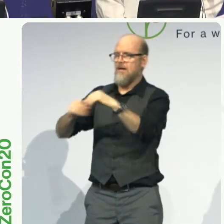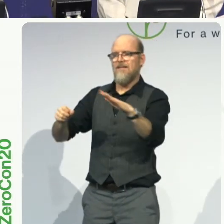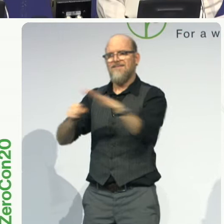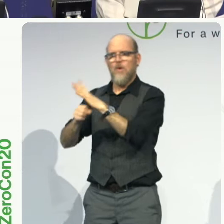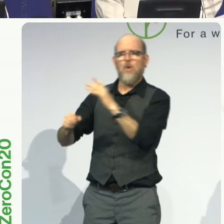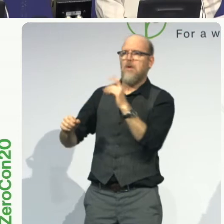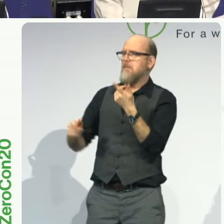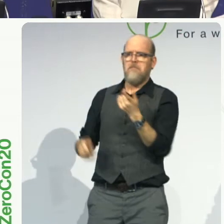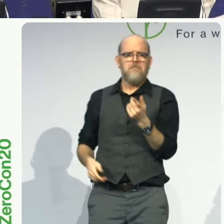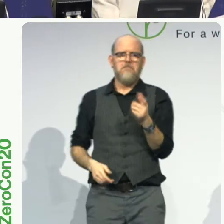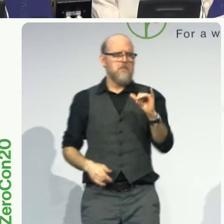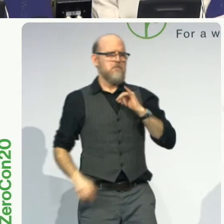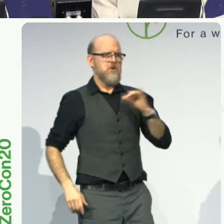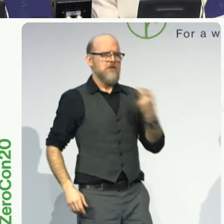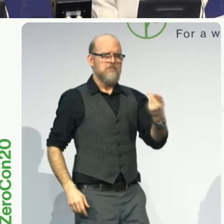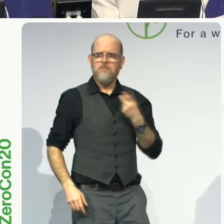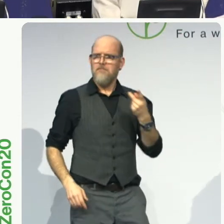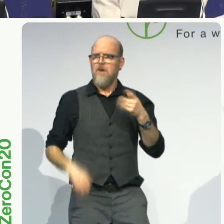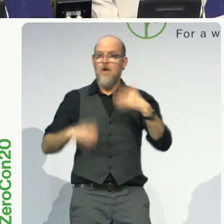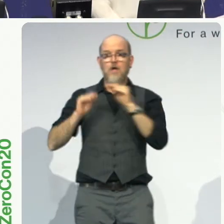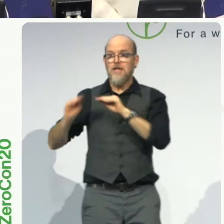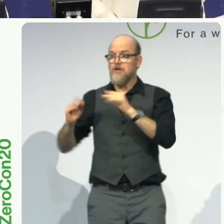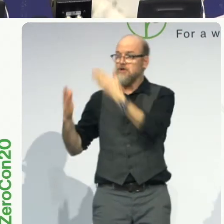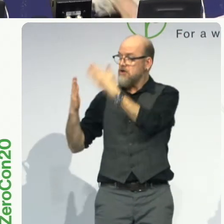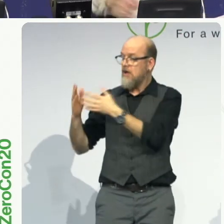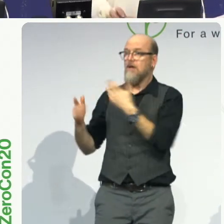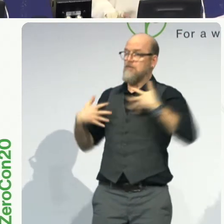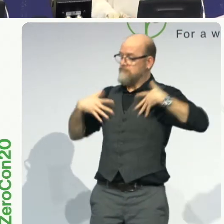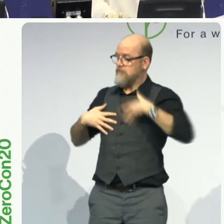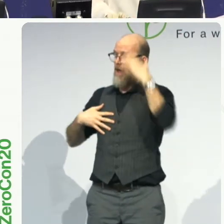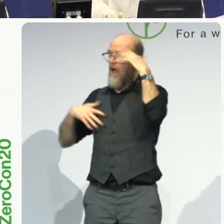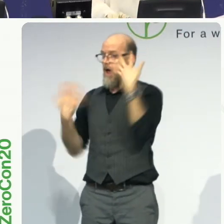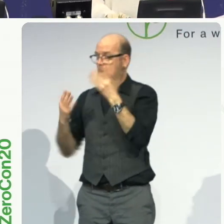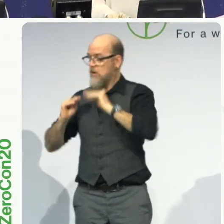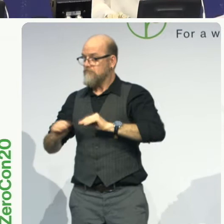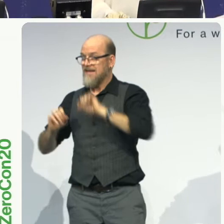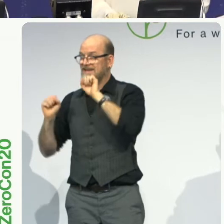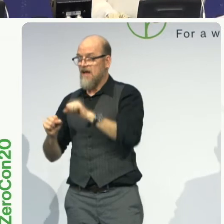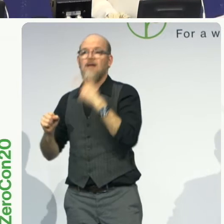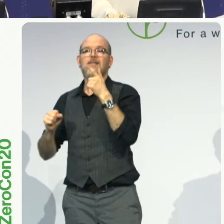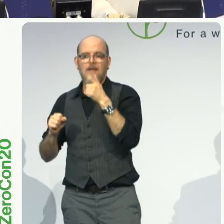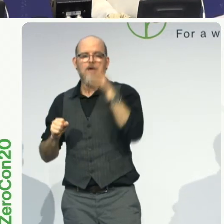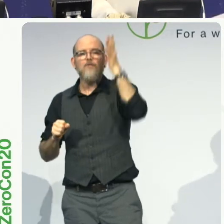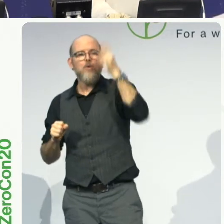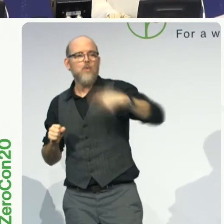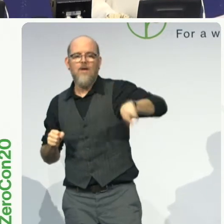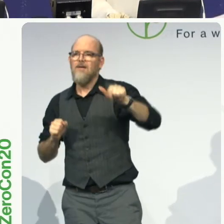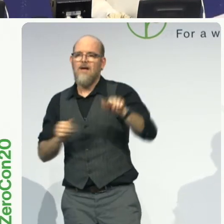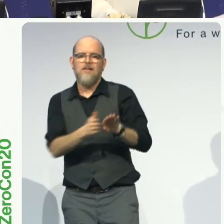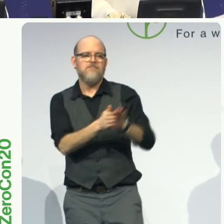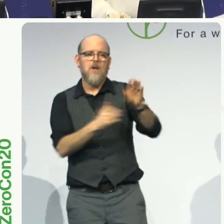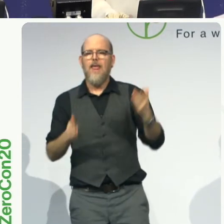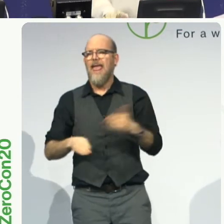teachers are equipped with the tools to best prepare their students for the future. And we are committed to continue fighting until inclusion is a